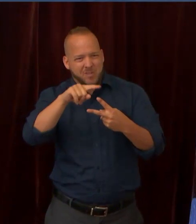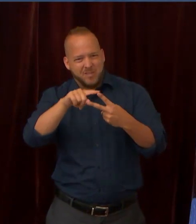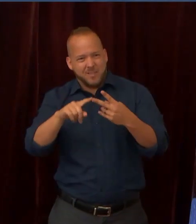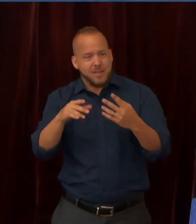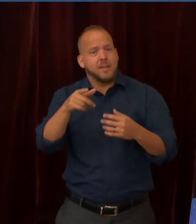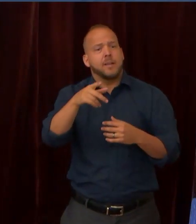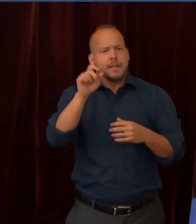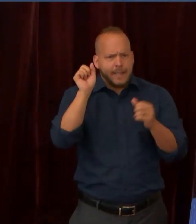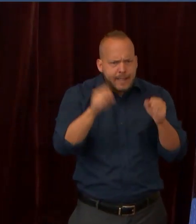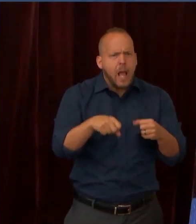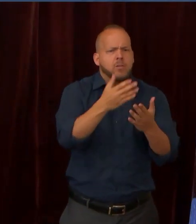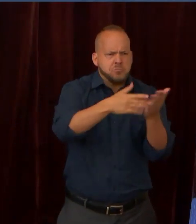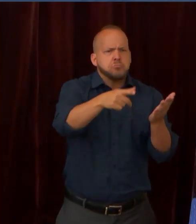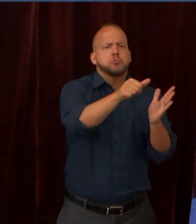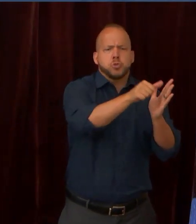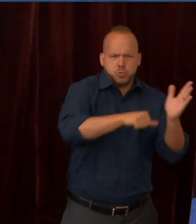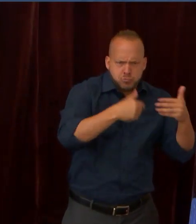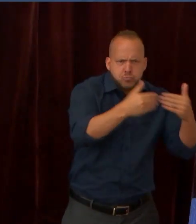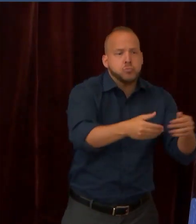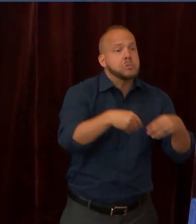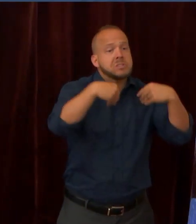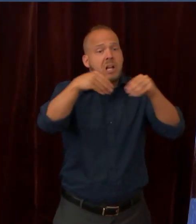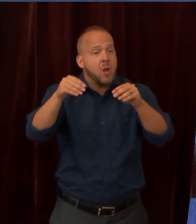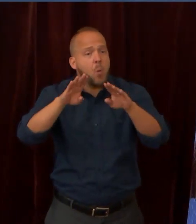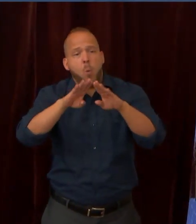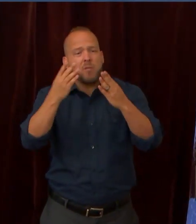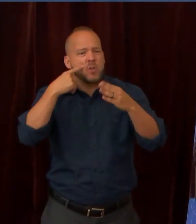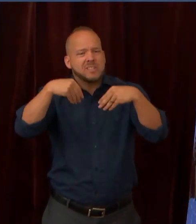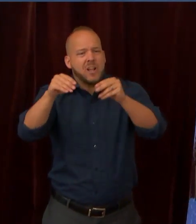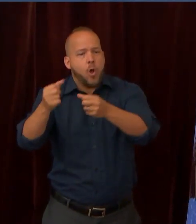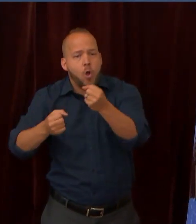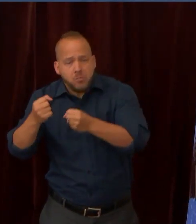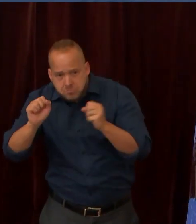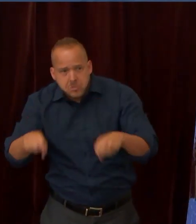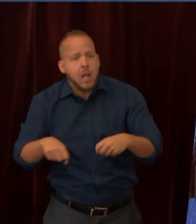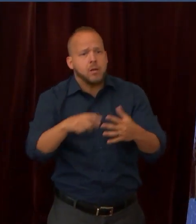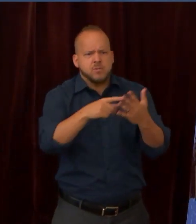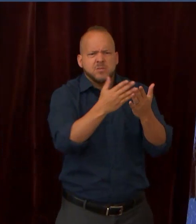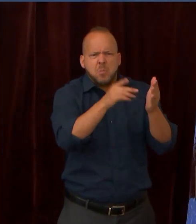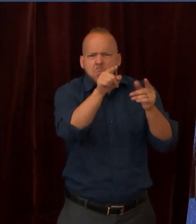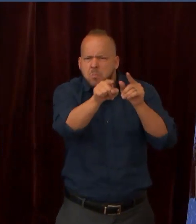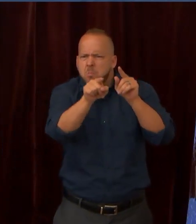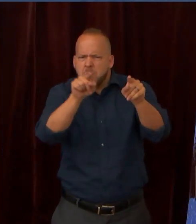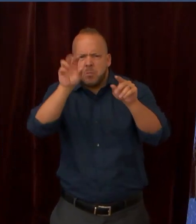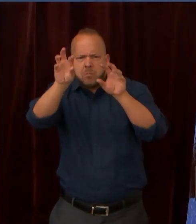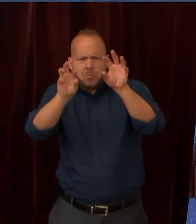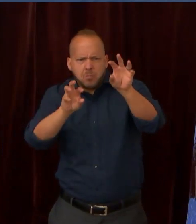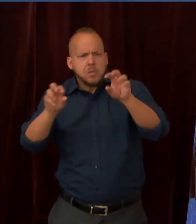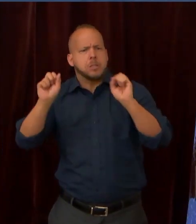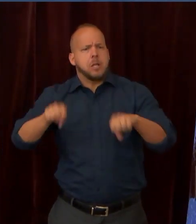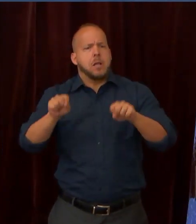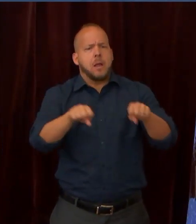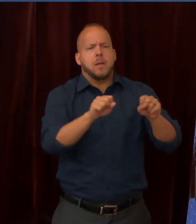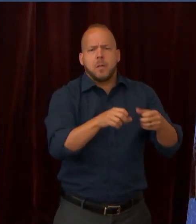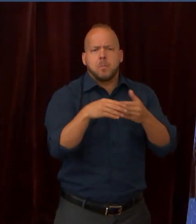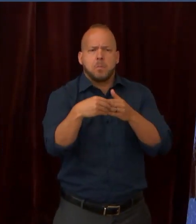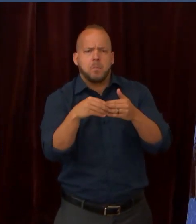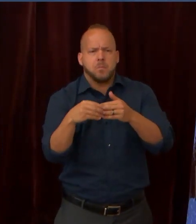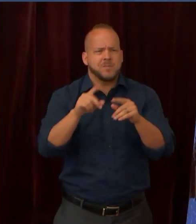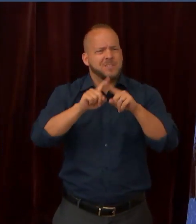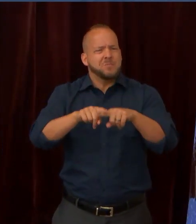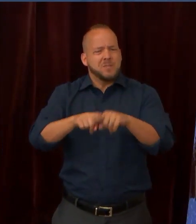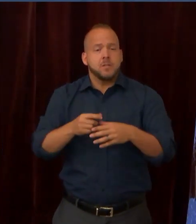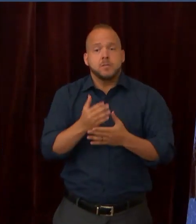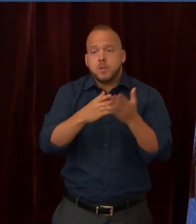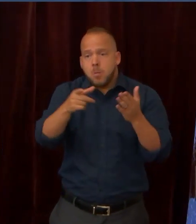in congregations to return to some degree of congregations. So we're going to continue down that path, and